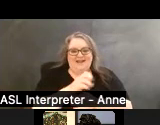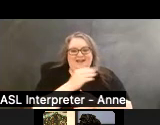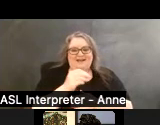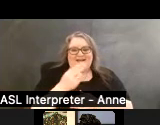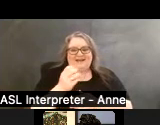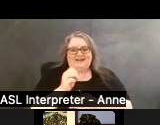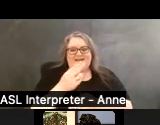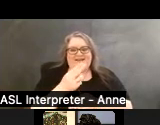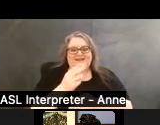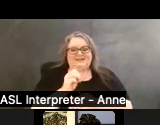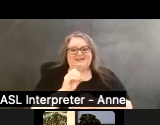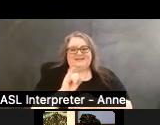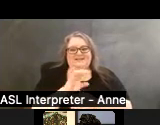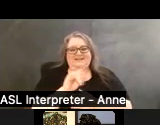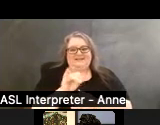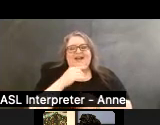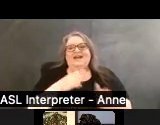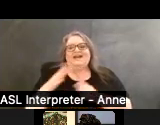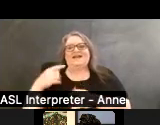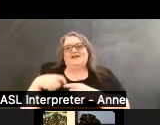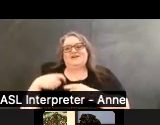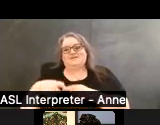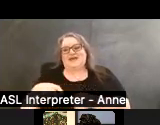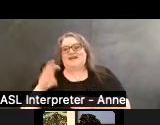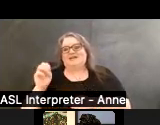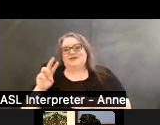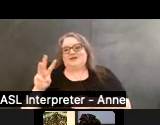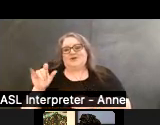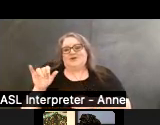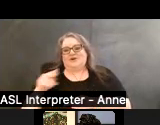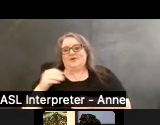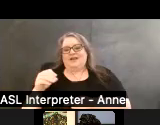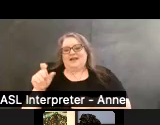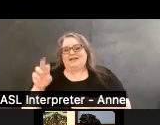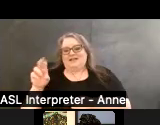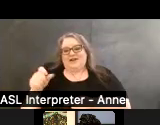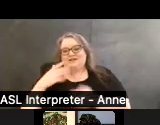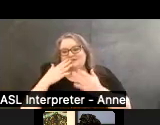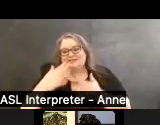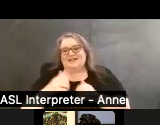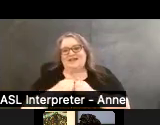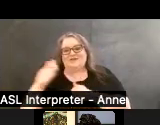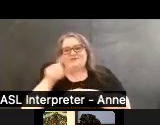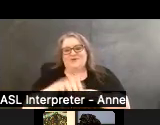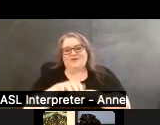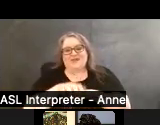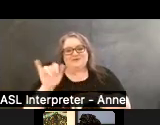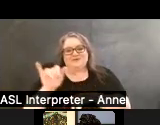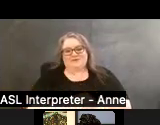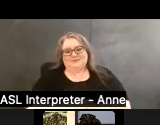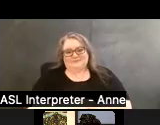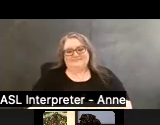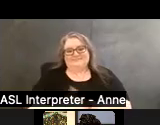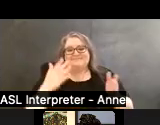our Spanish language interpreters, Irwing and Lars, and we really want to thank our remote captioners as well. I